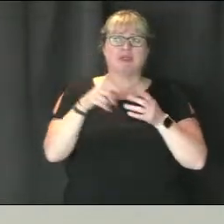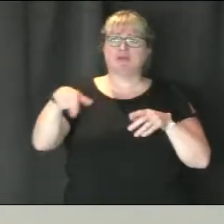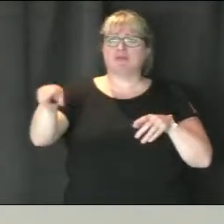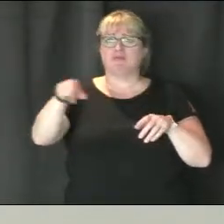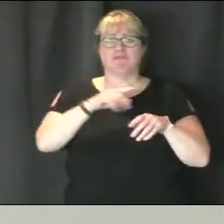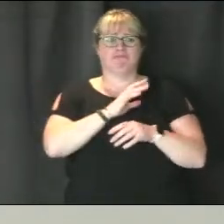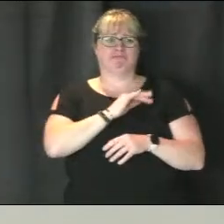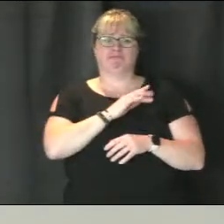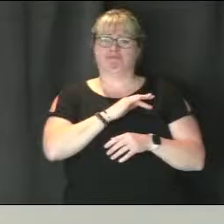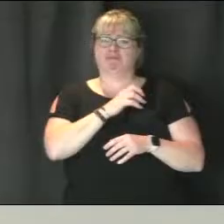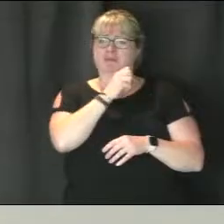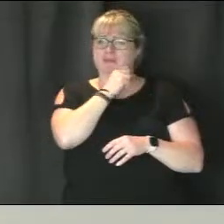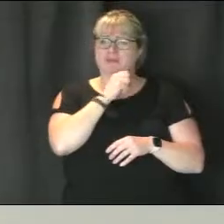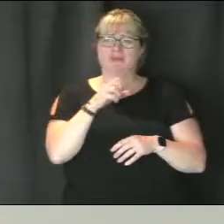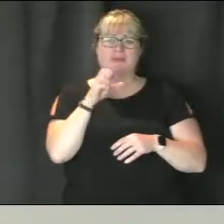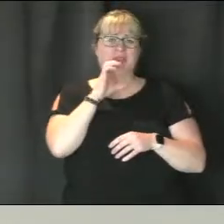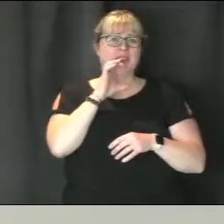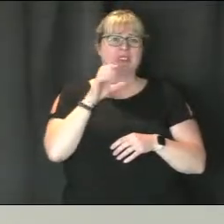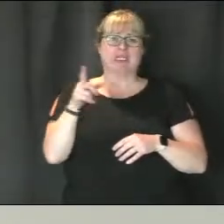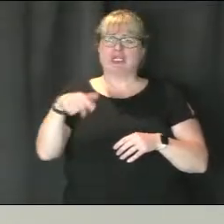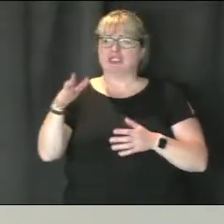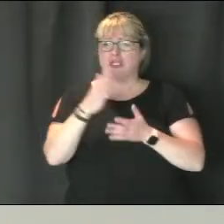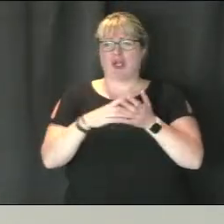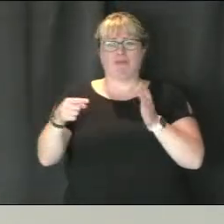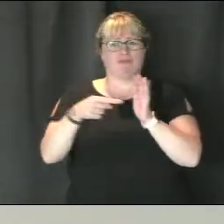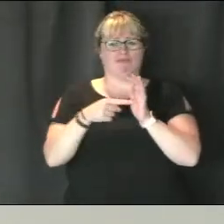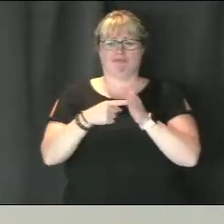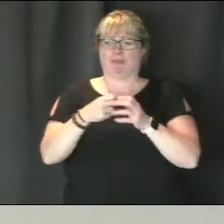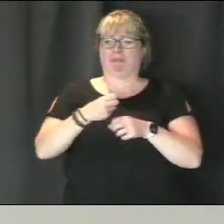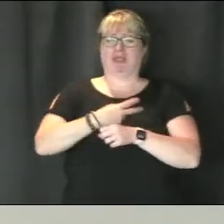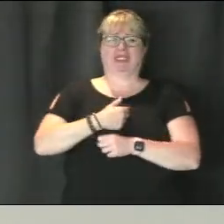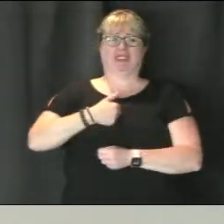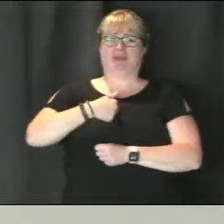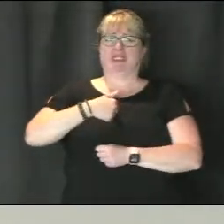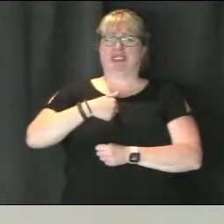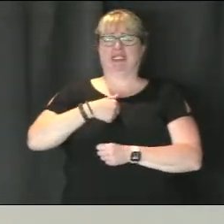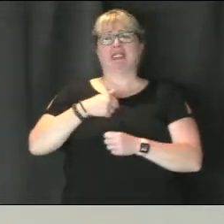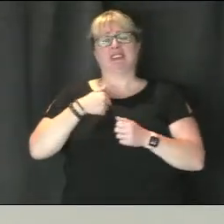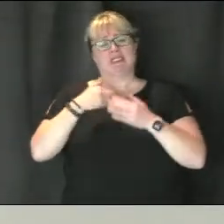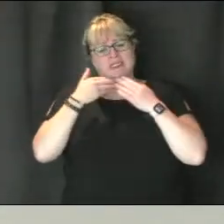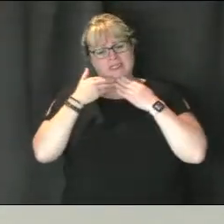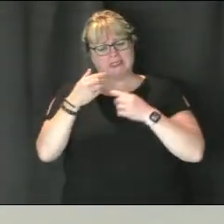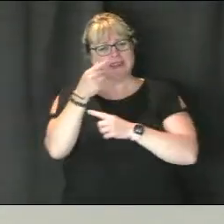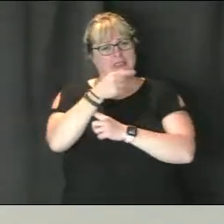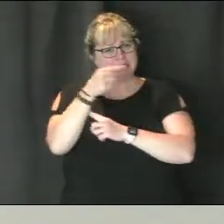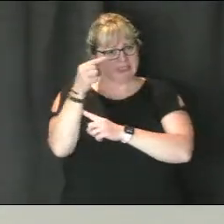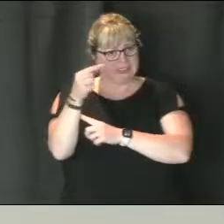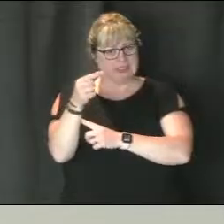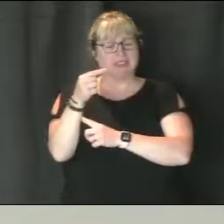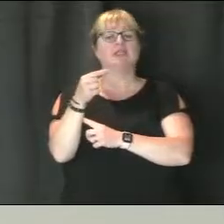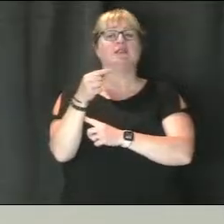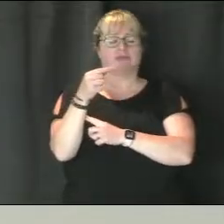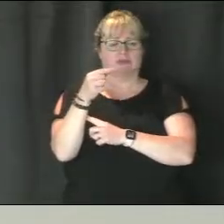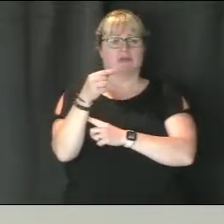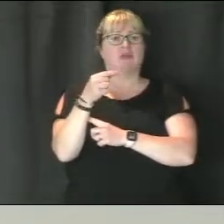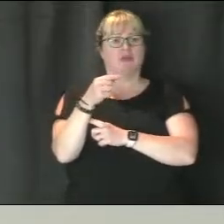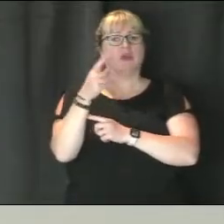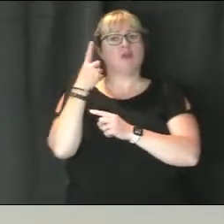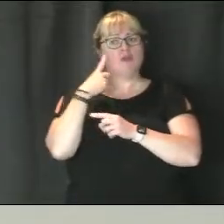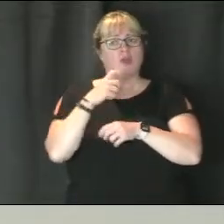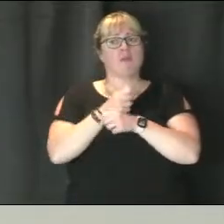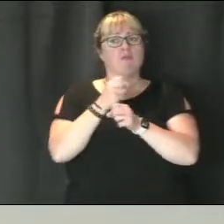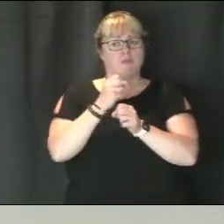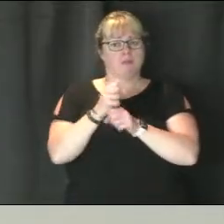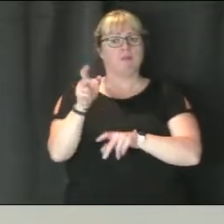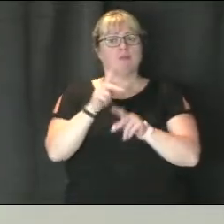of other seniors who deserve this more than I do. And I thank the government for bringing it to the light of